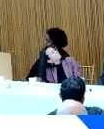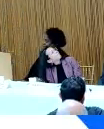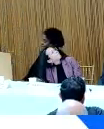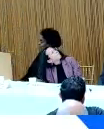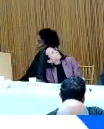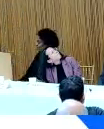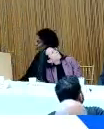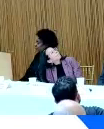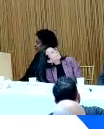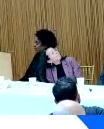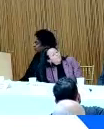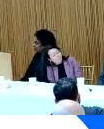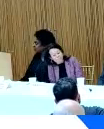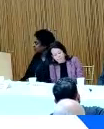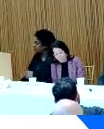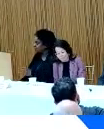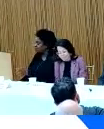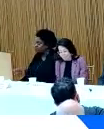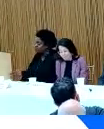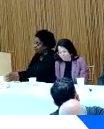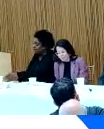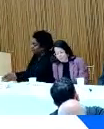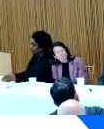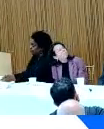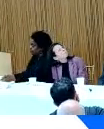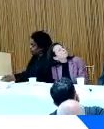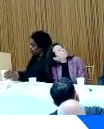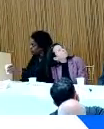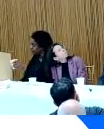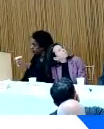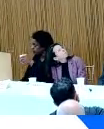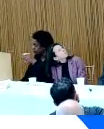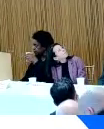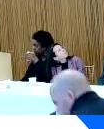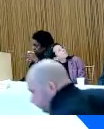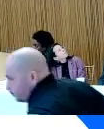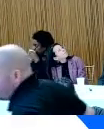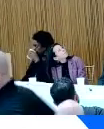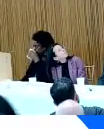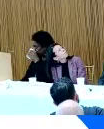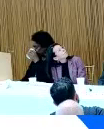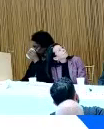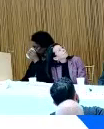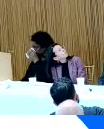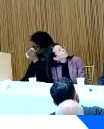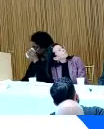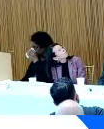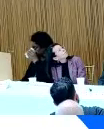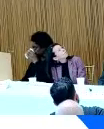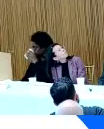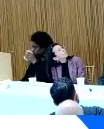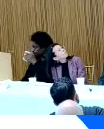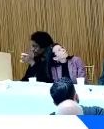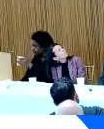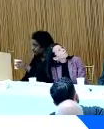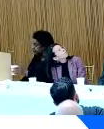housing on April 11th 1968 the Fair Housing Act was enacted into law recognizing that property rights should not be